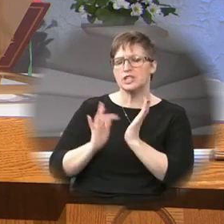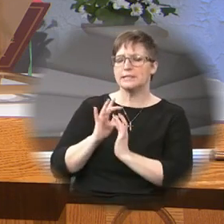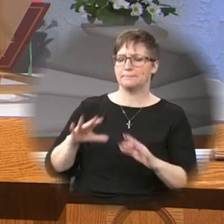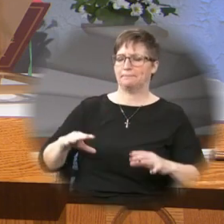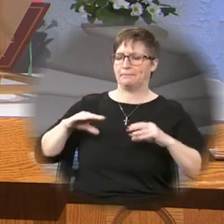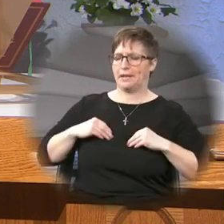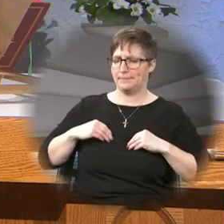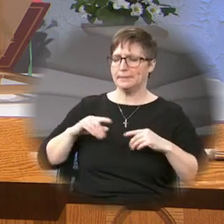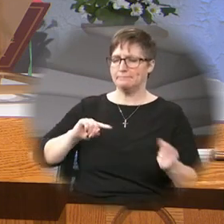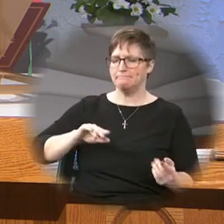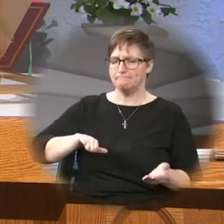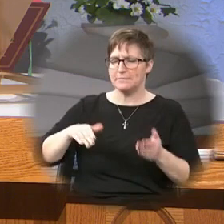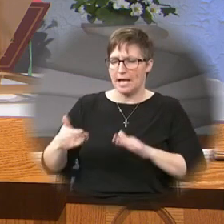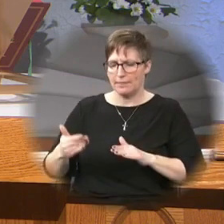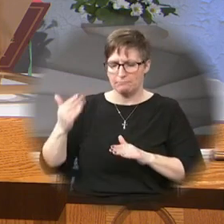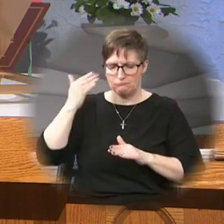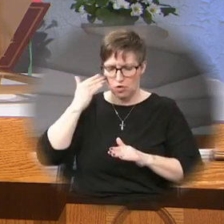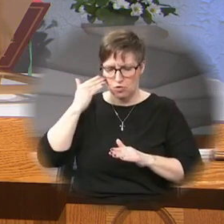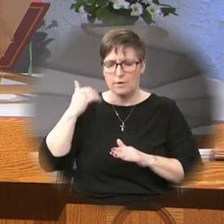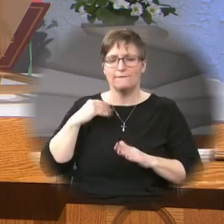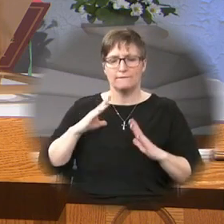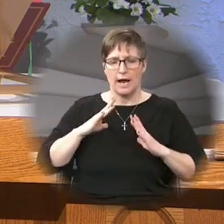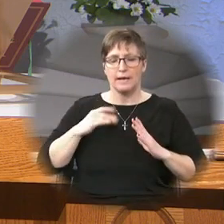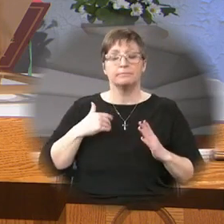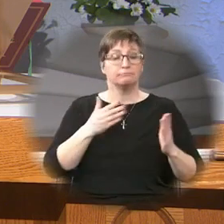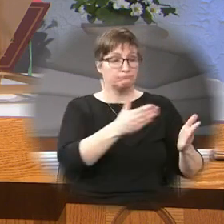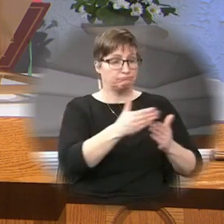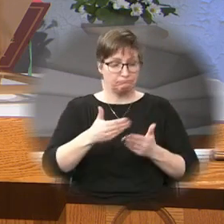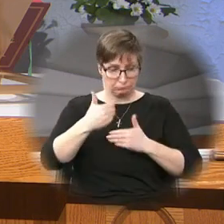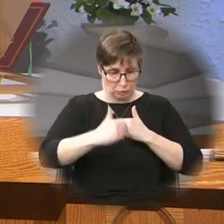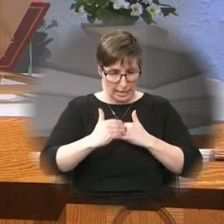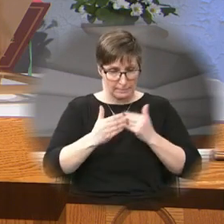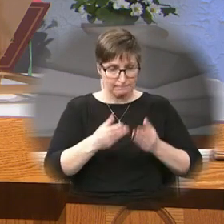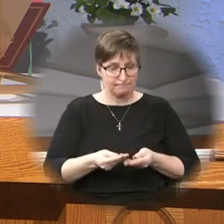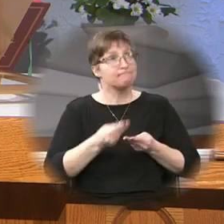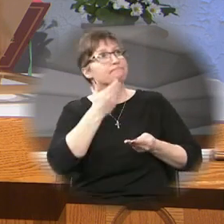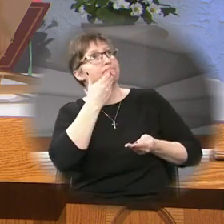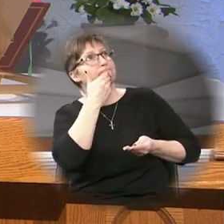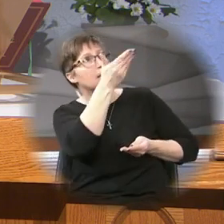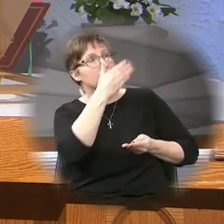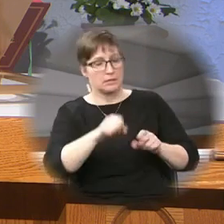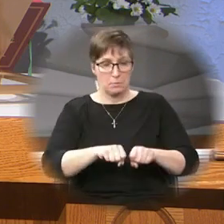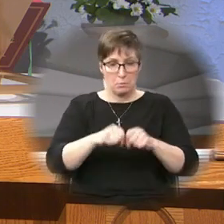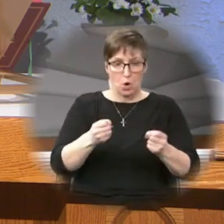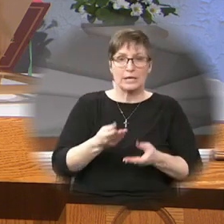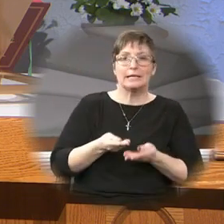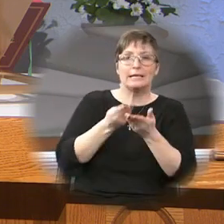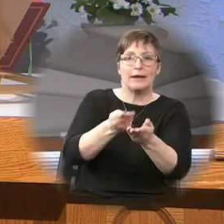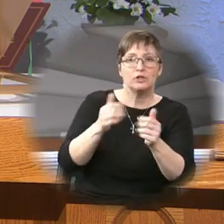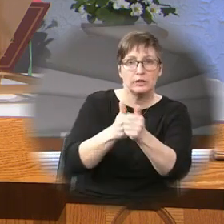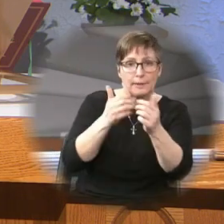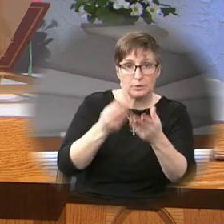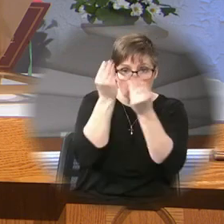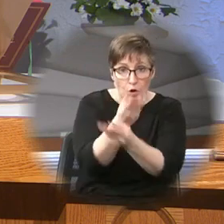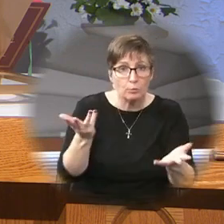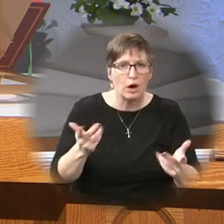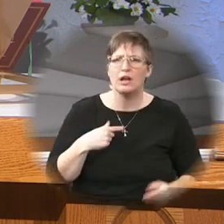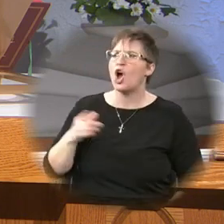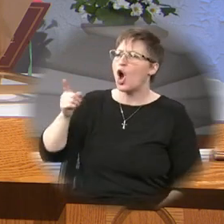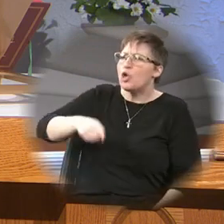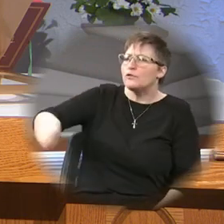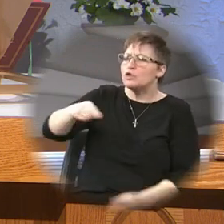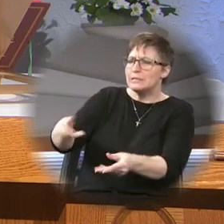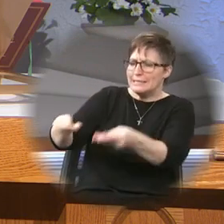was betrayed and entered willingly into his passion, he took bread, and giving thanks, he broke it and gave it to his disciples, saying, "Take